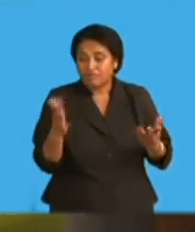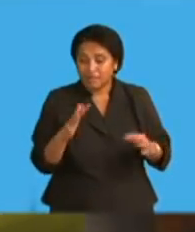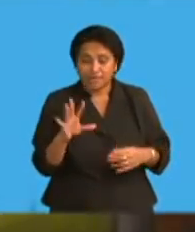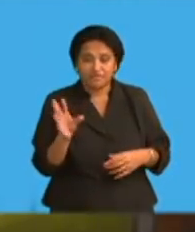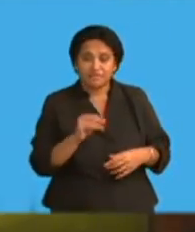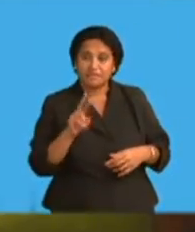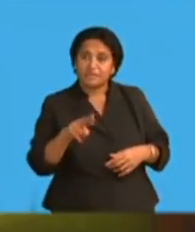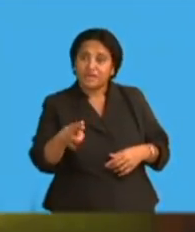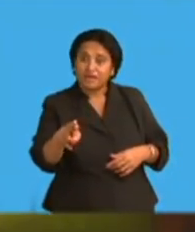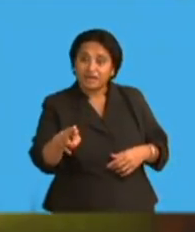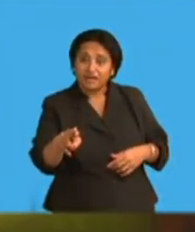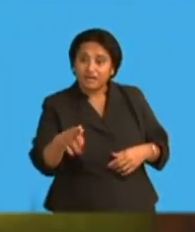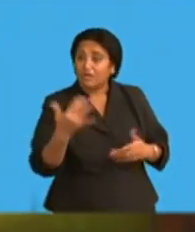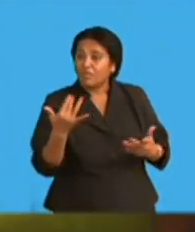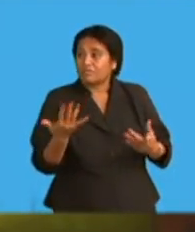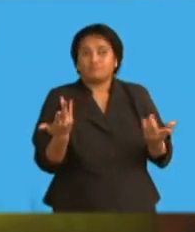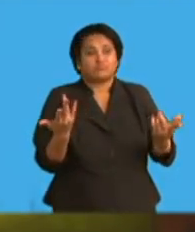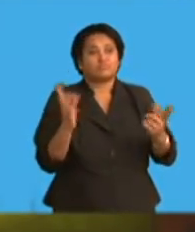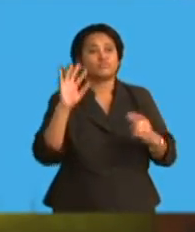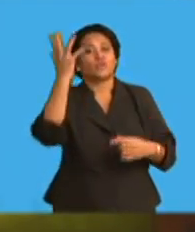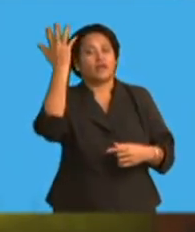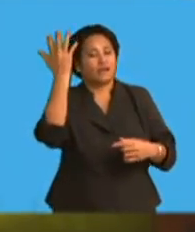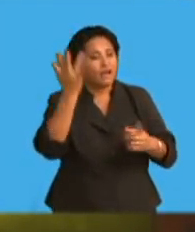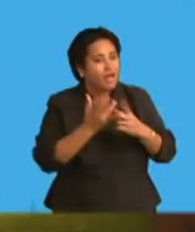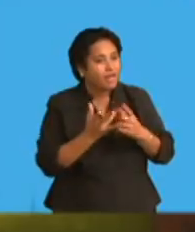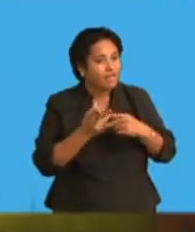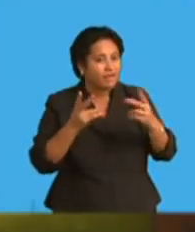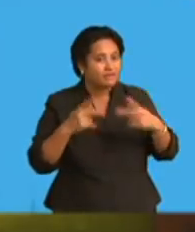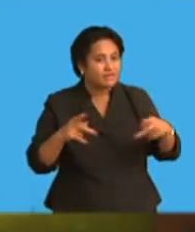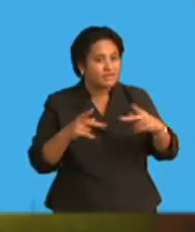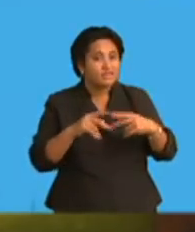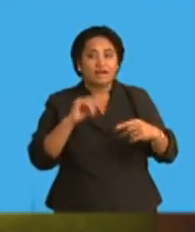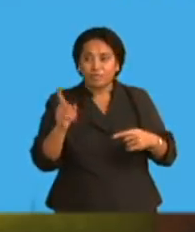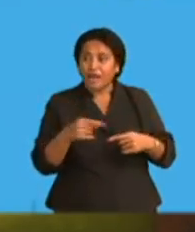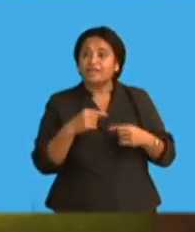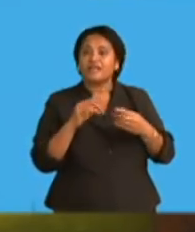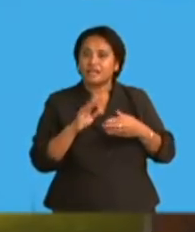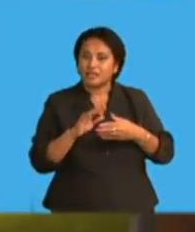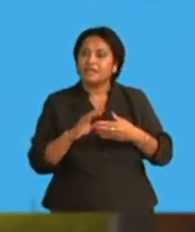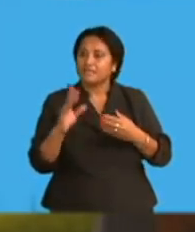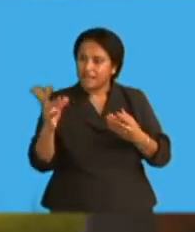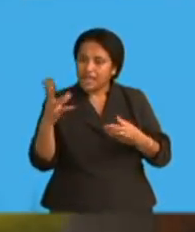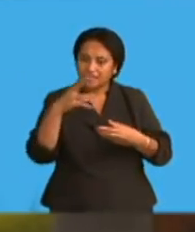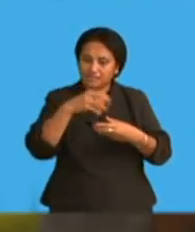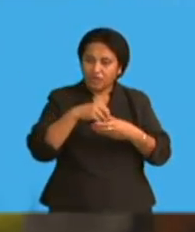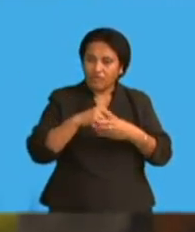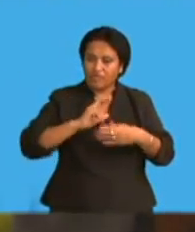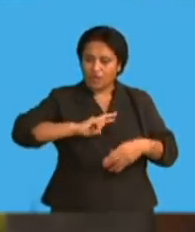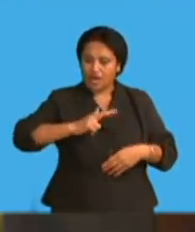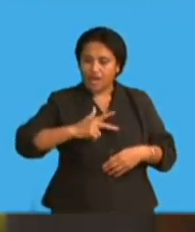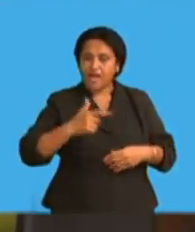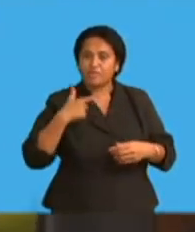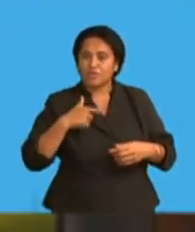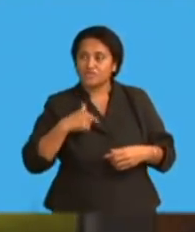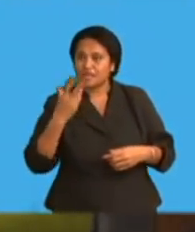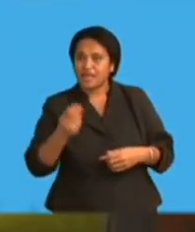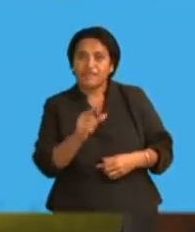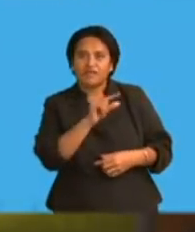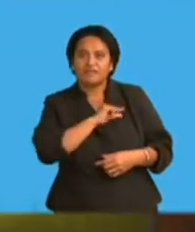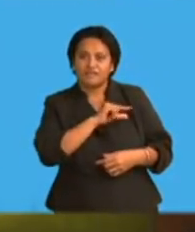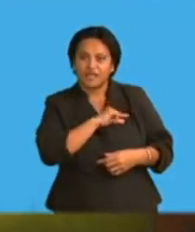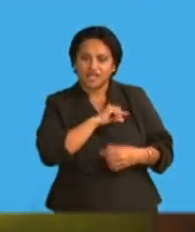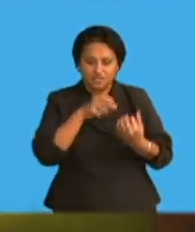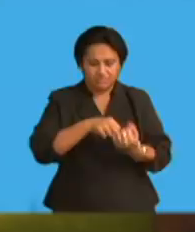all next batch will be from wherever else. But they've got their own merit. What does that mean? That FEA's output will be a lot